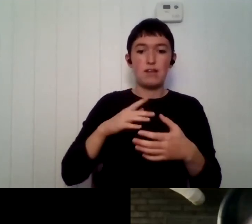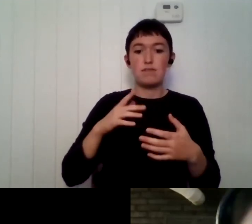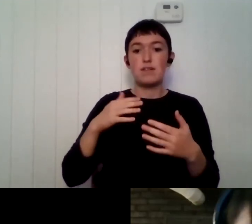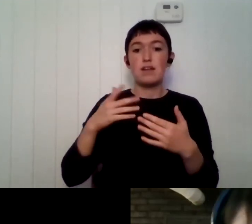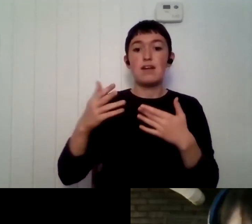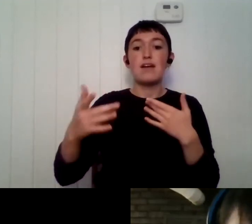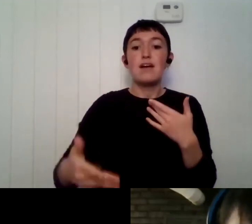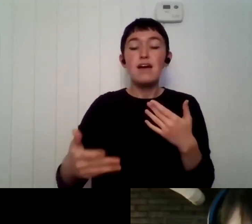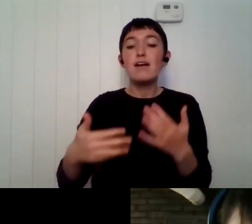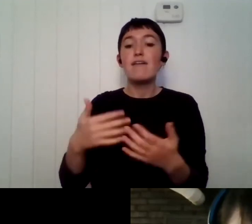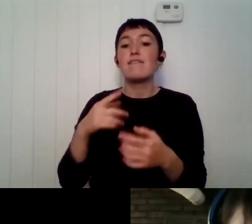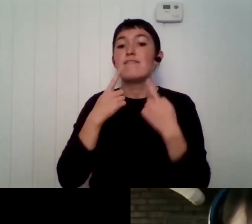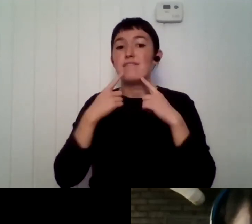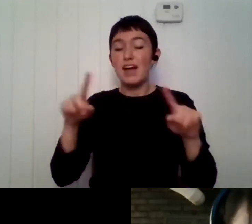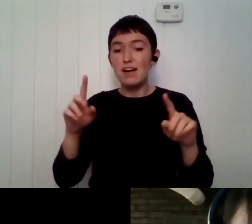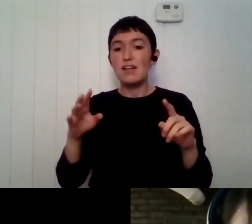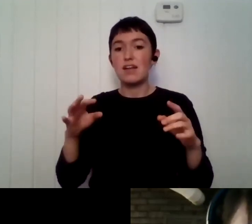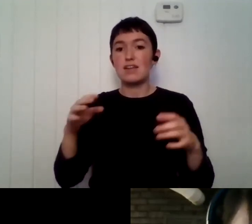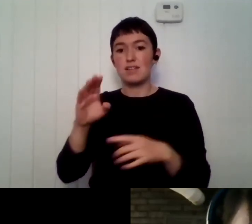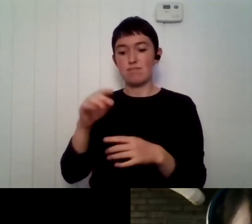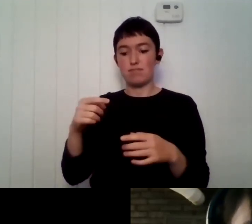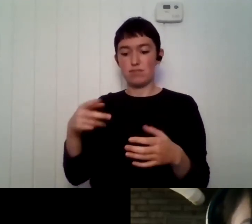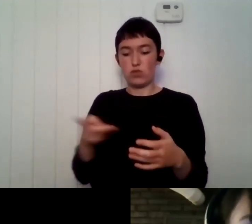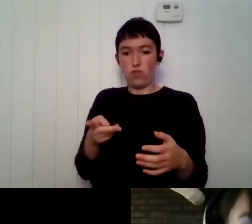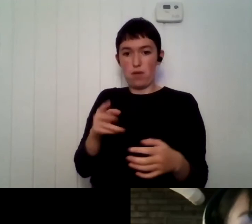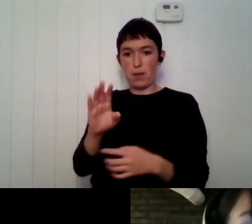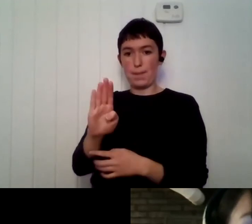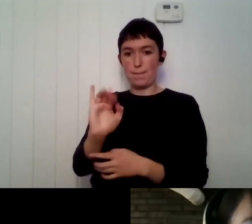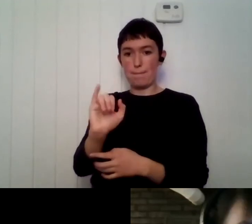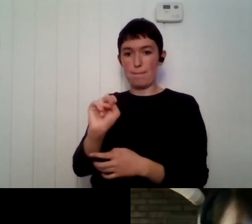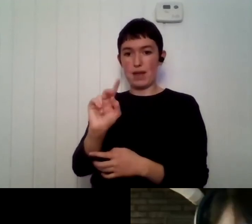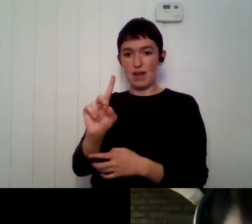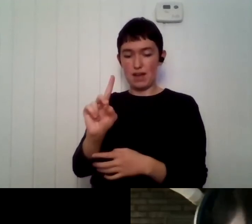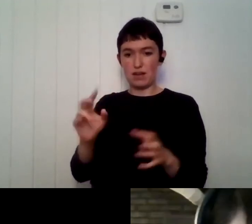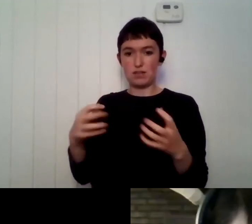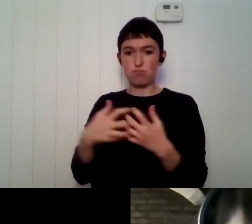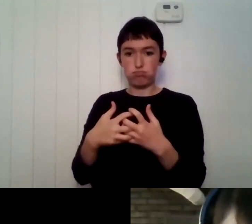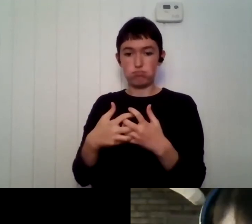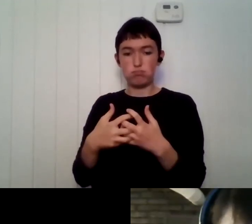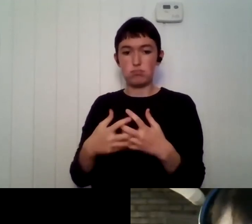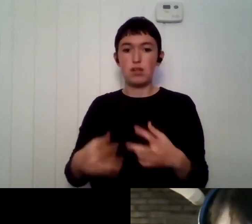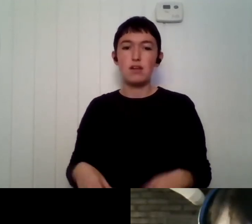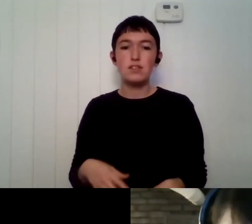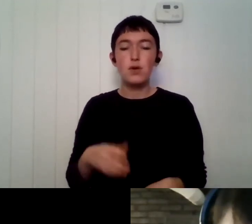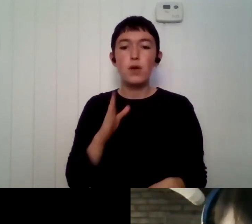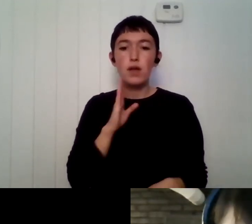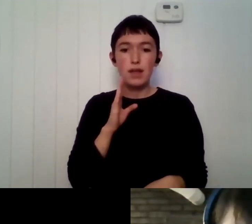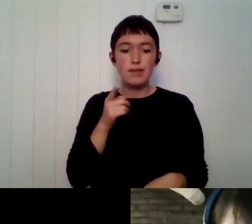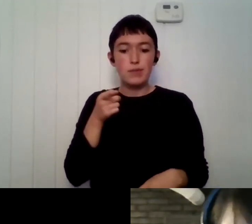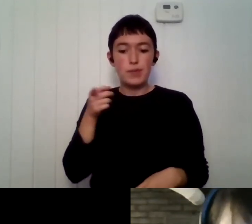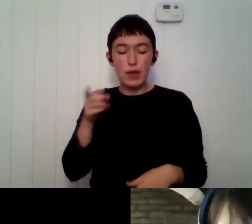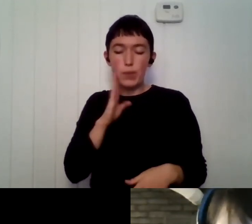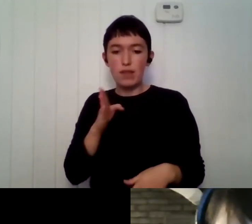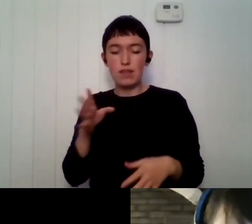for the binding to happen happens. And so he'll take like 3 different versions of a drug that are slightly tweaked and look to see